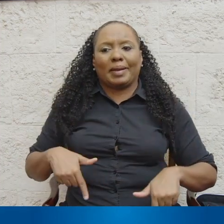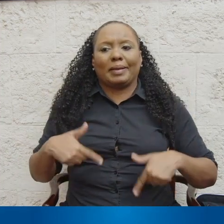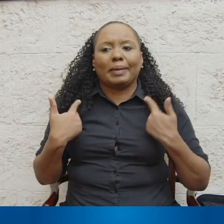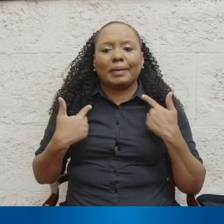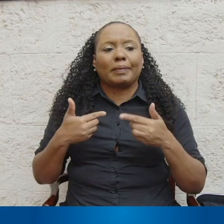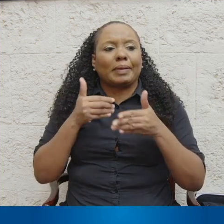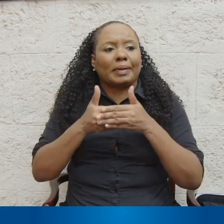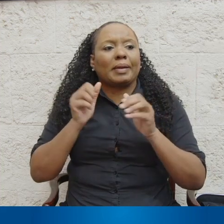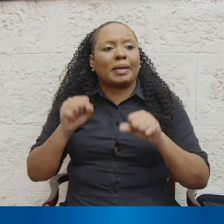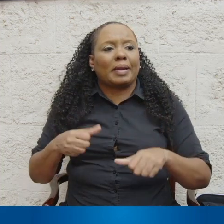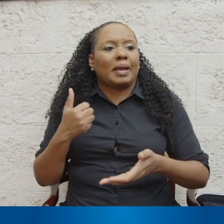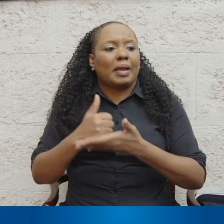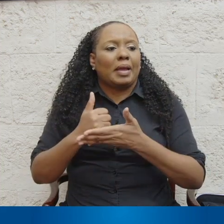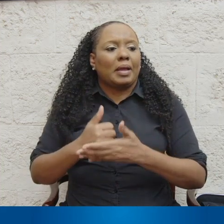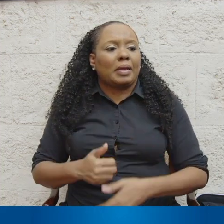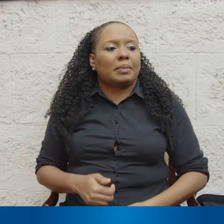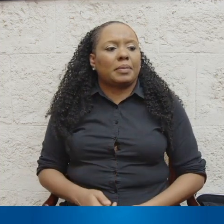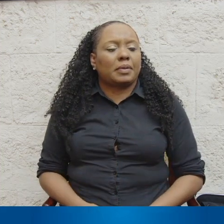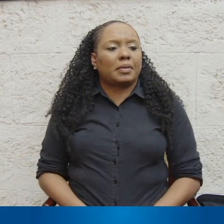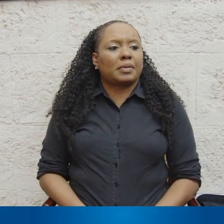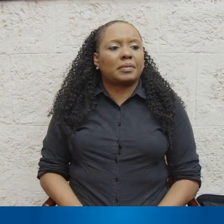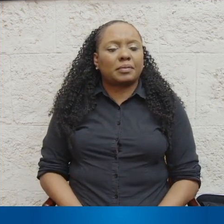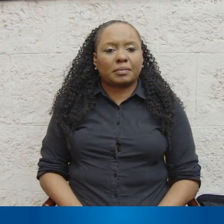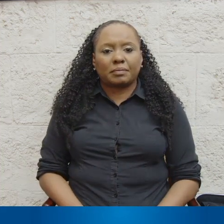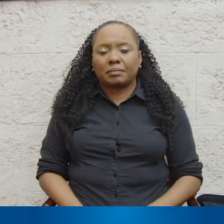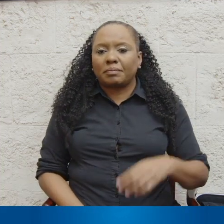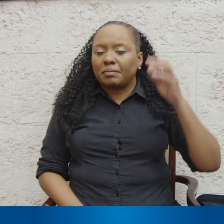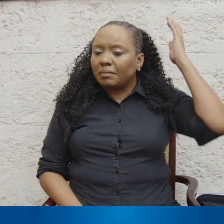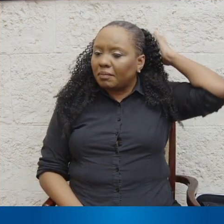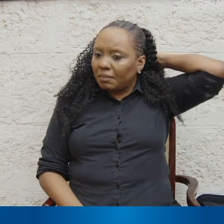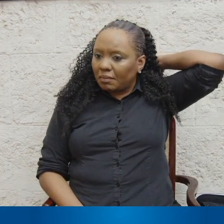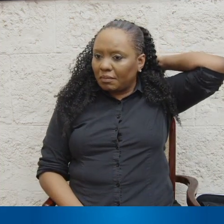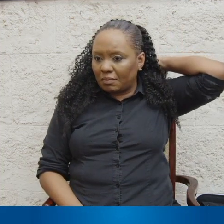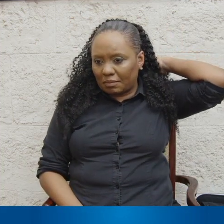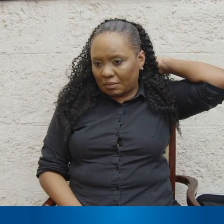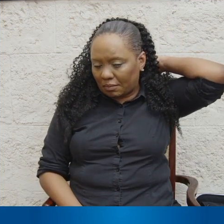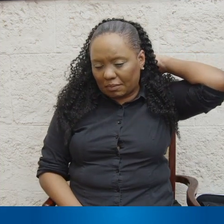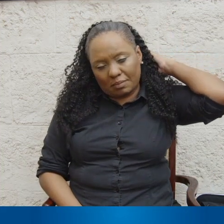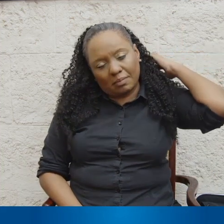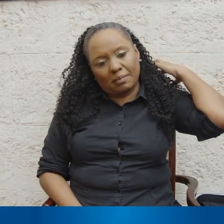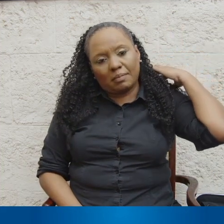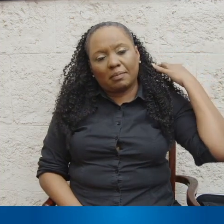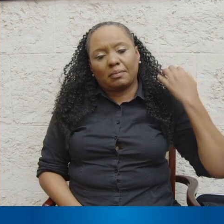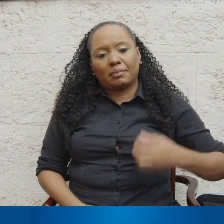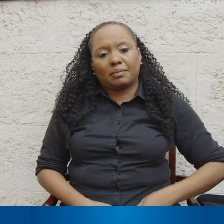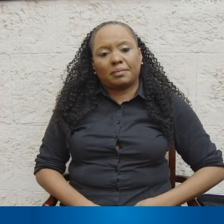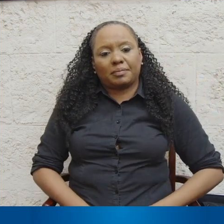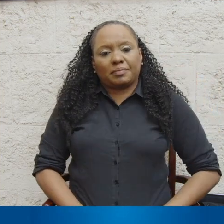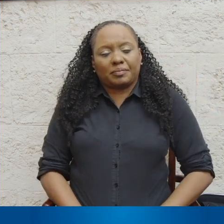assist them. Let me just wait in there for a second. Colvin.